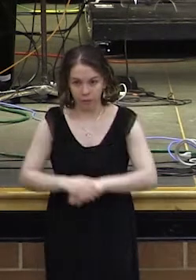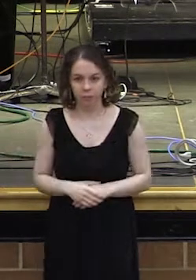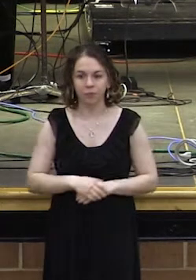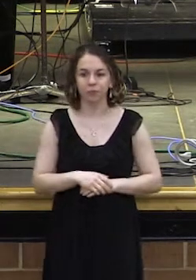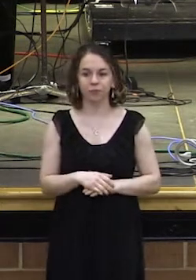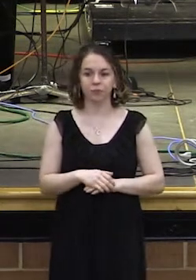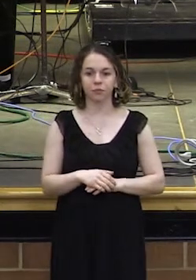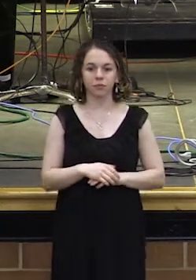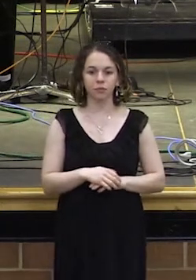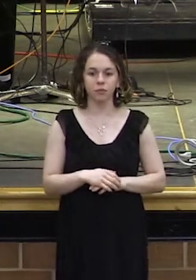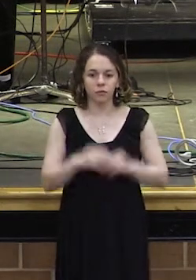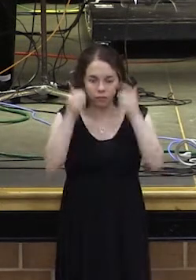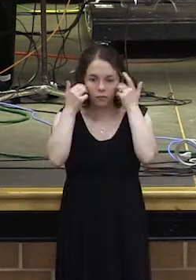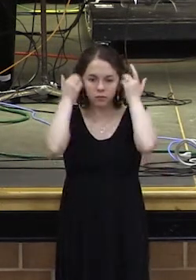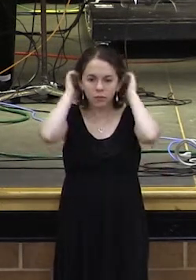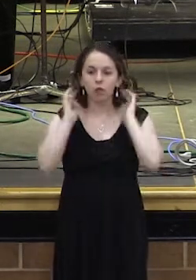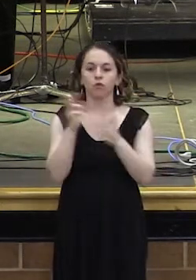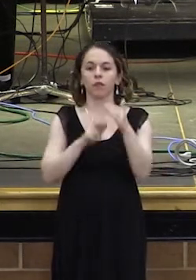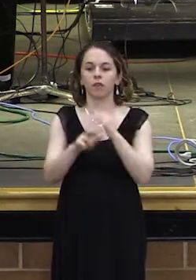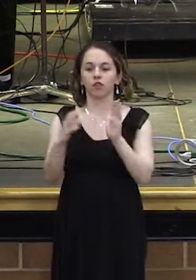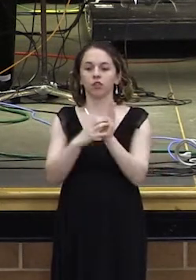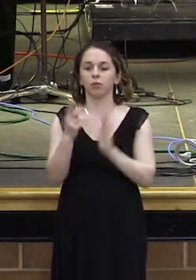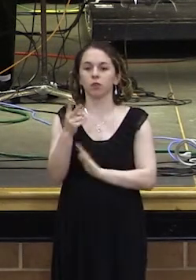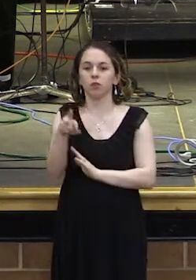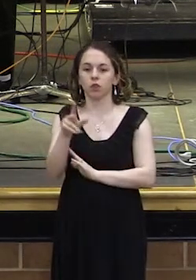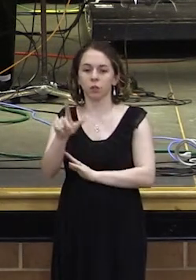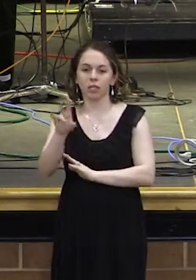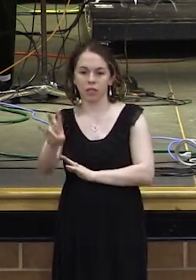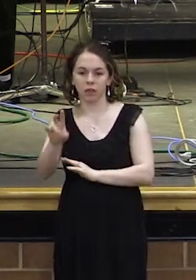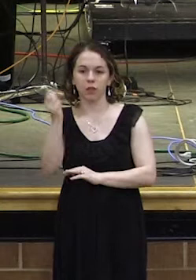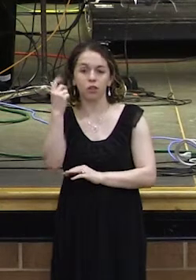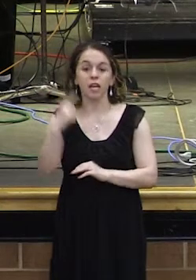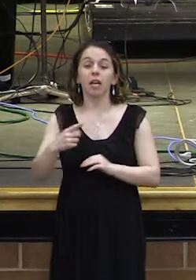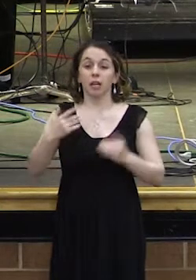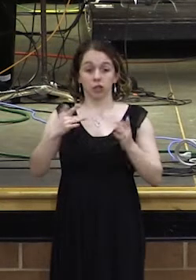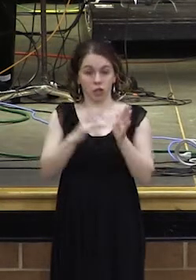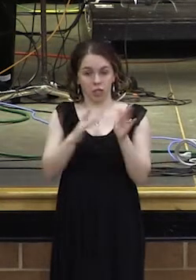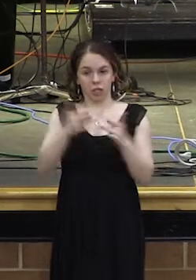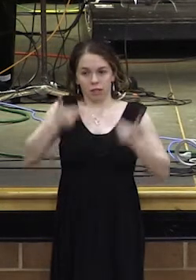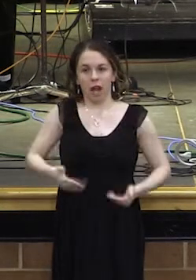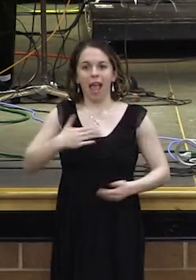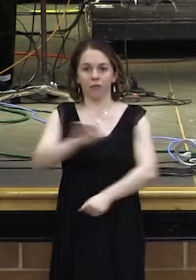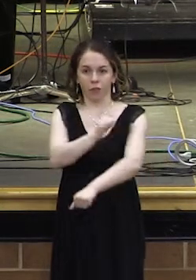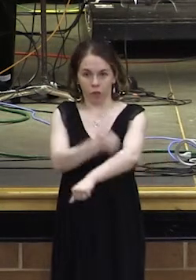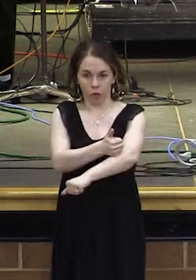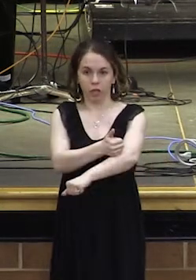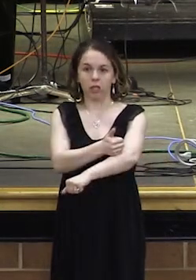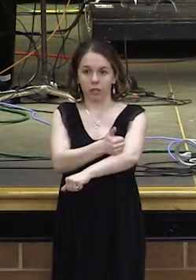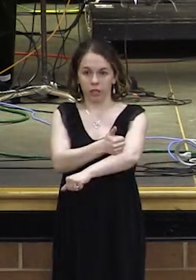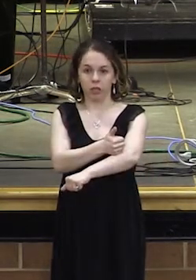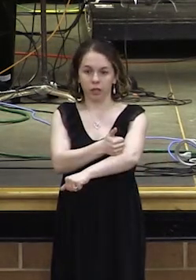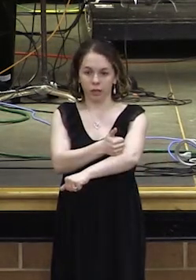as the vessel of The Potters are broken into pieces as I also have received Authority from my father and I will give him the